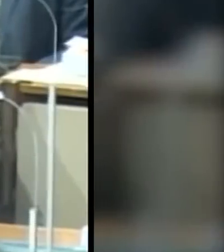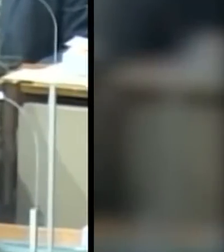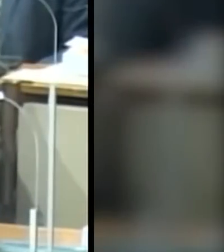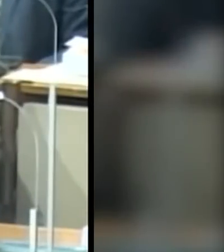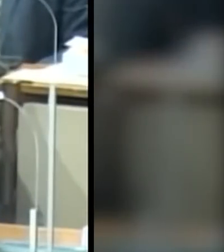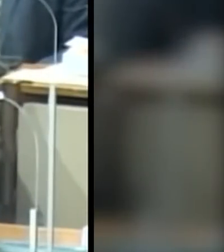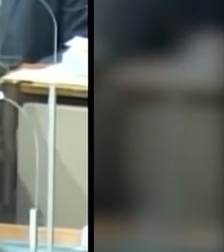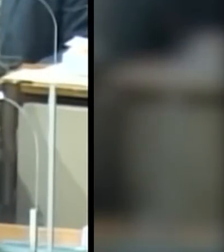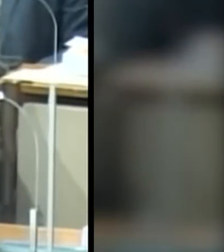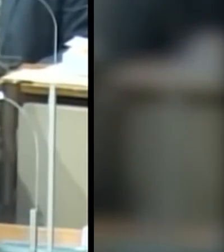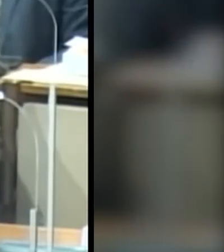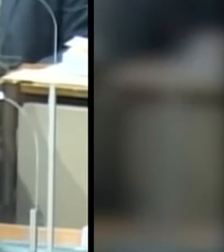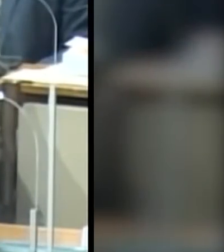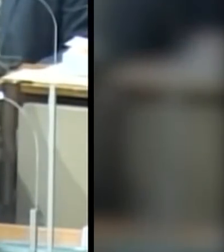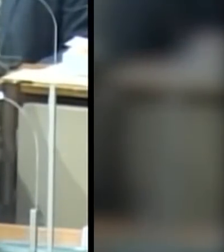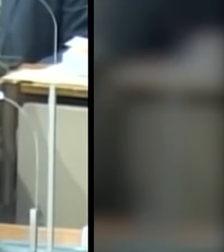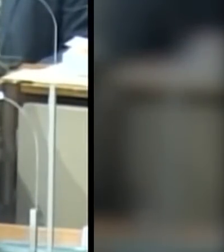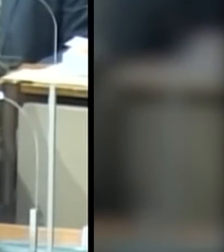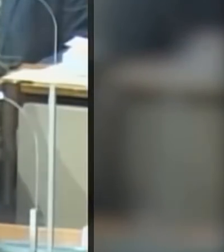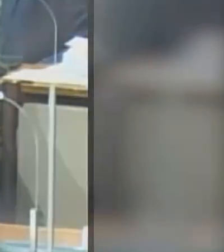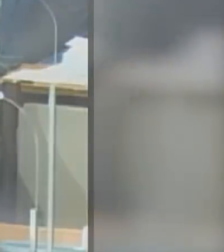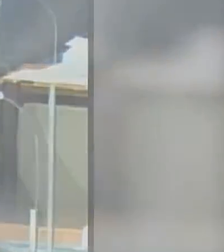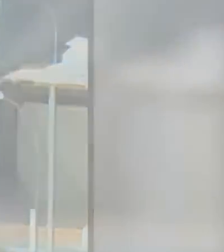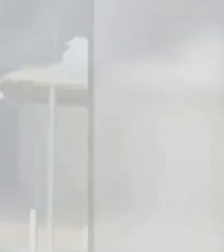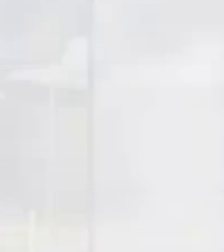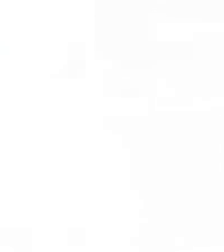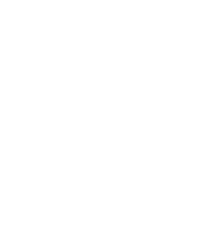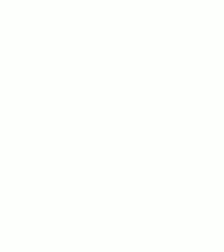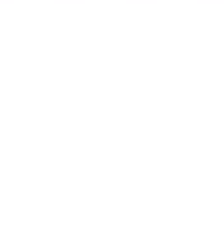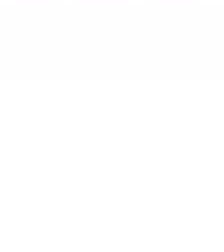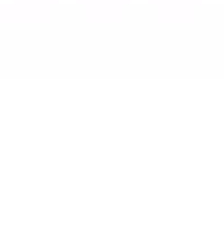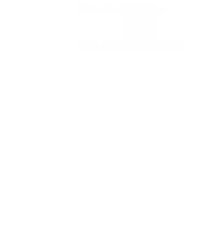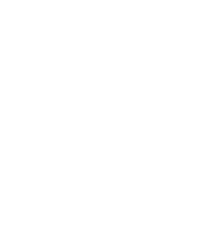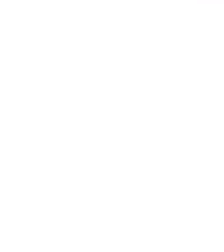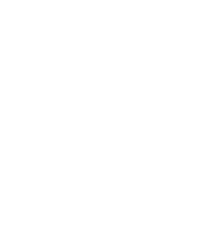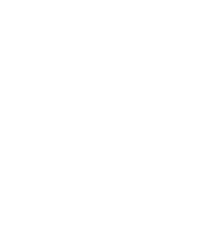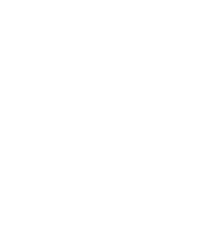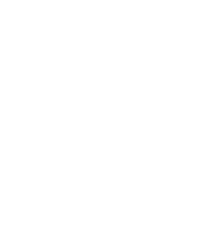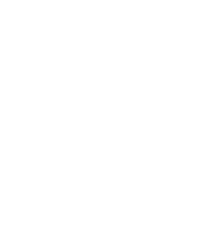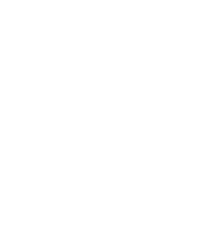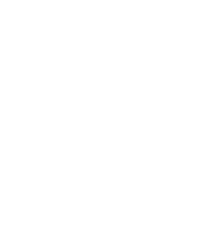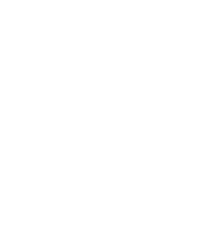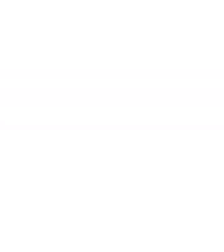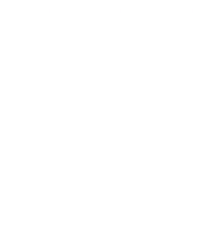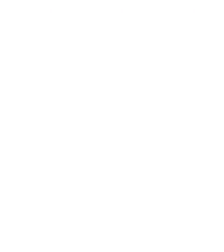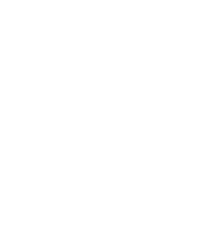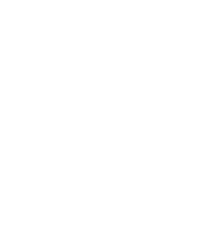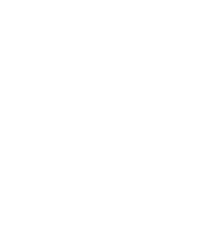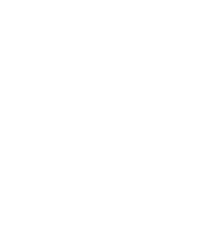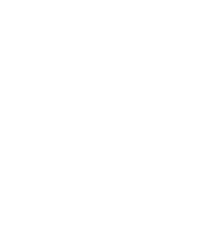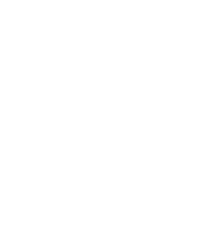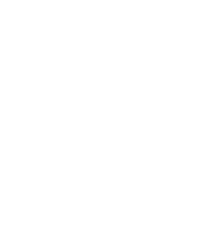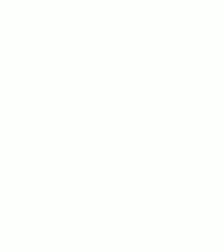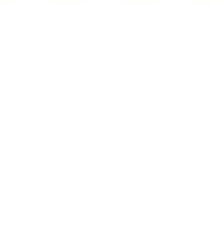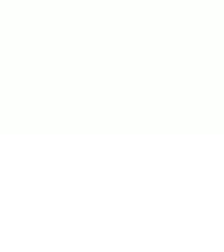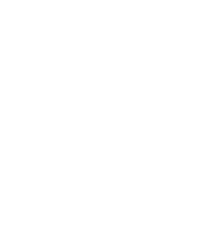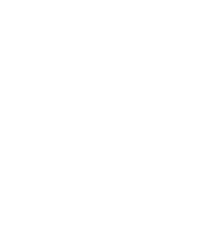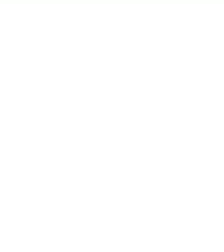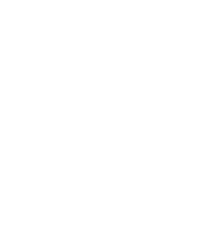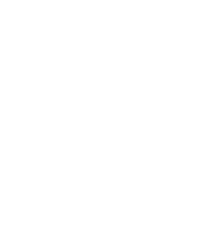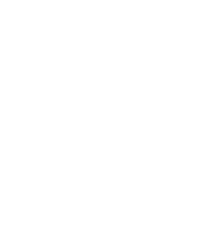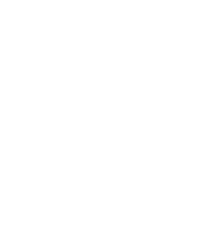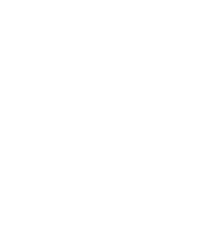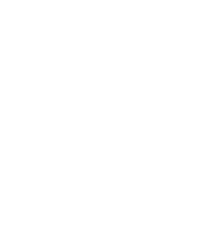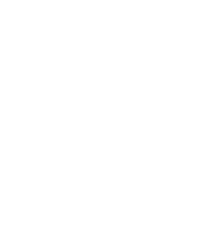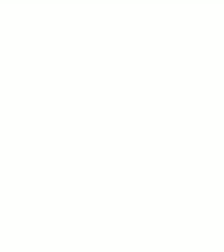to the Prime Minister, the Most Honorable Andrew Holness, tabling a new National Identification and Registration Act